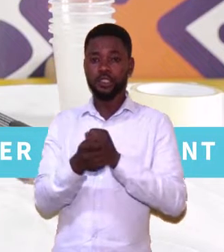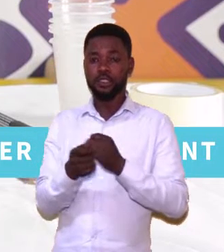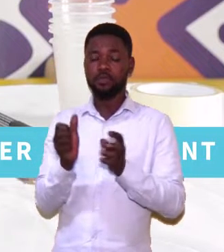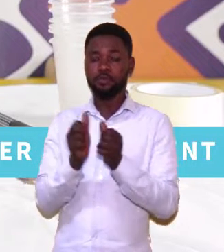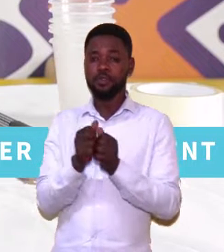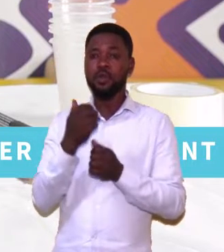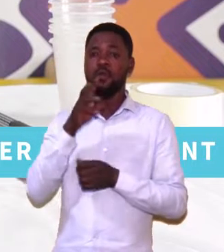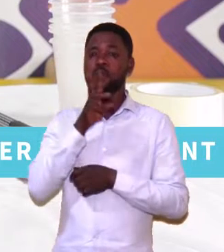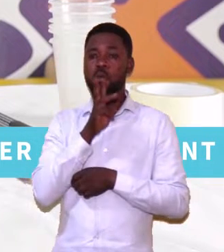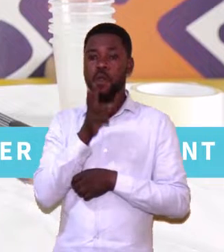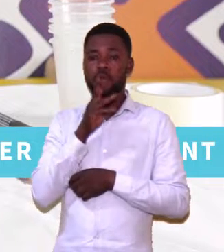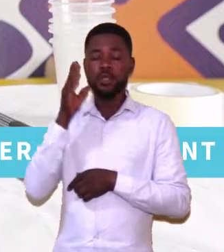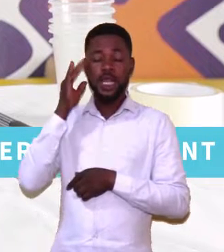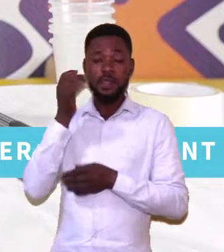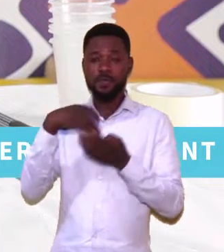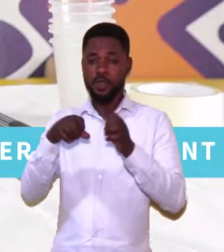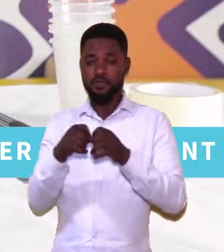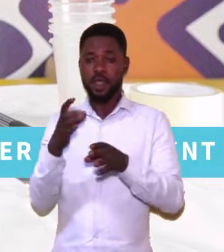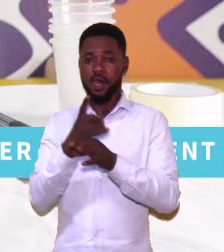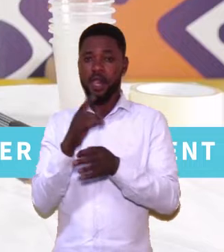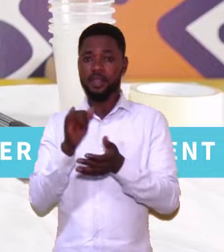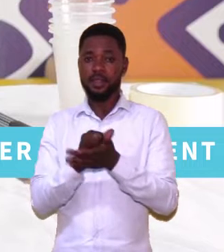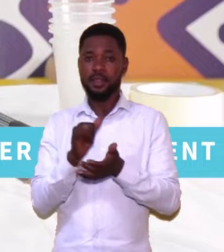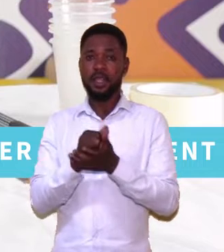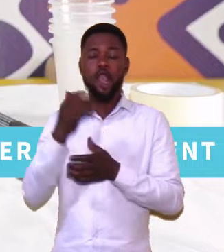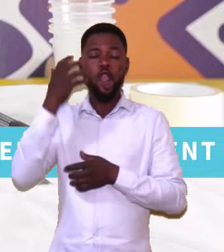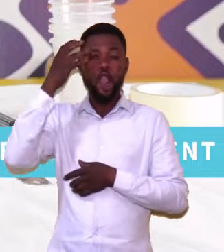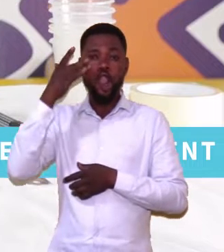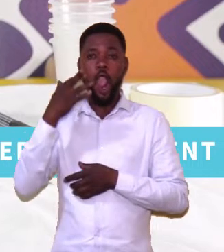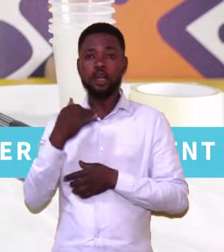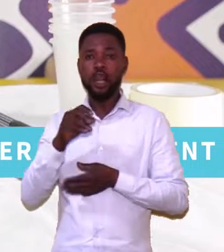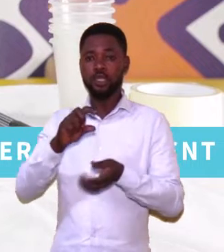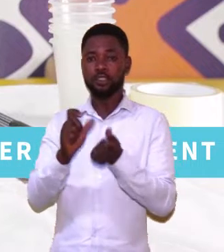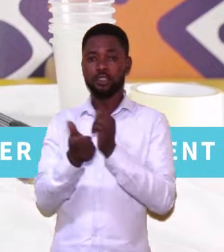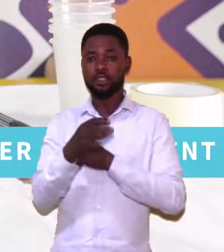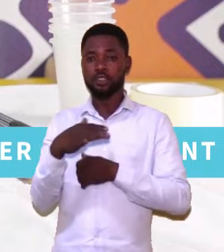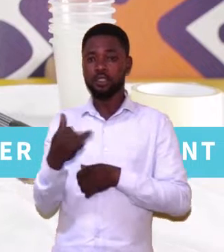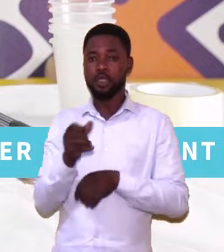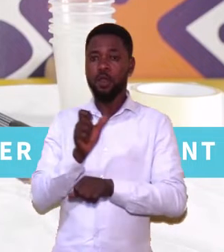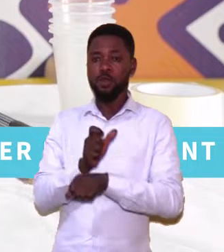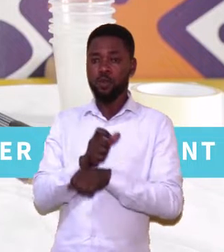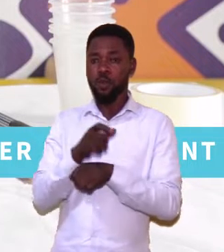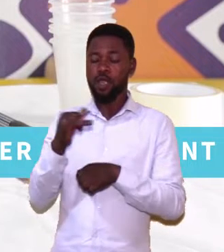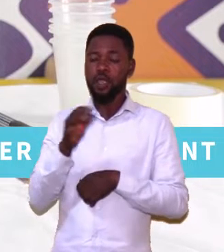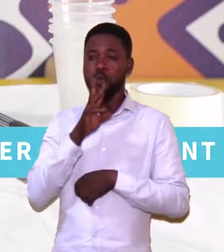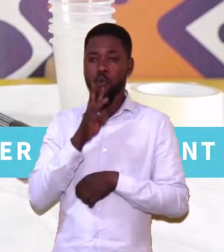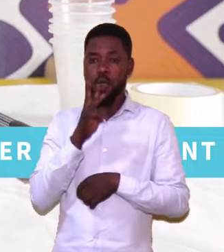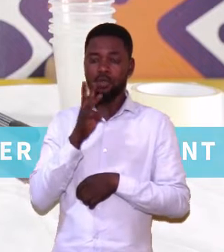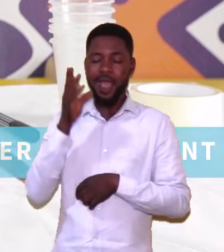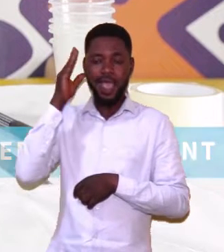Water Experiment. If you didn't get that, I said Color Changing Walking